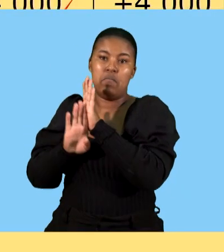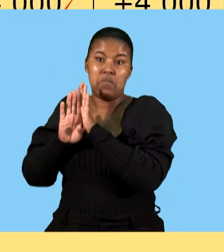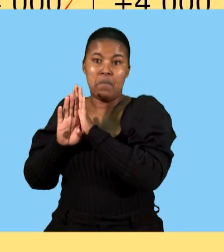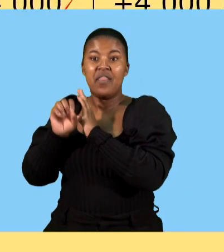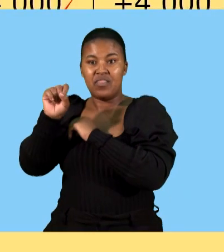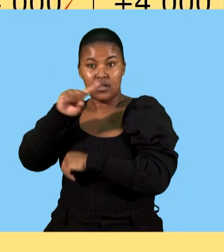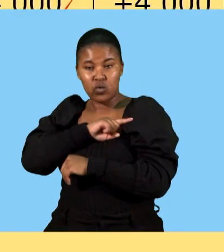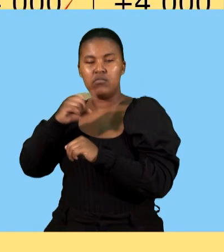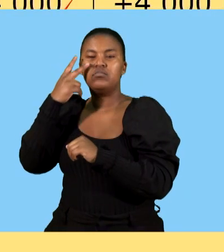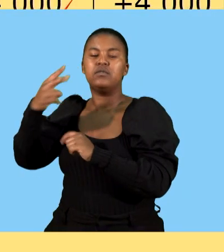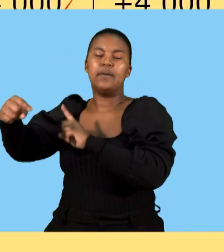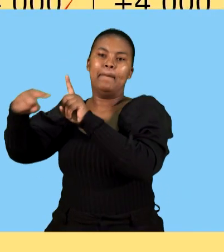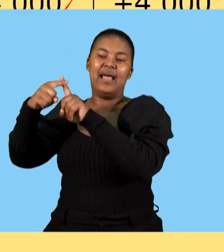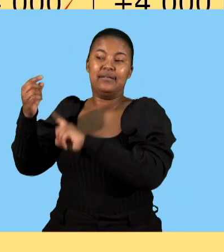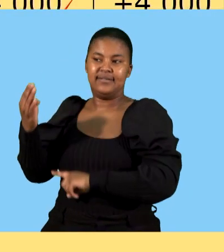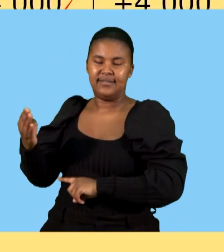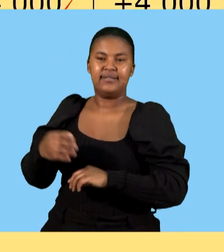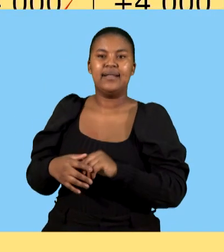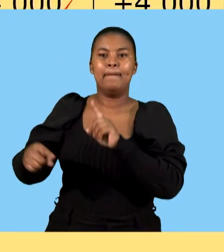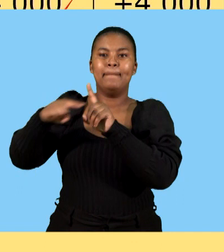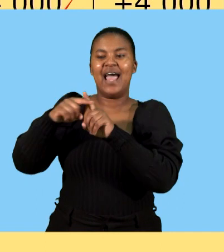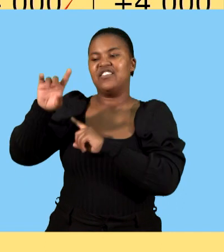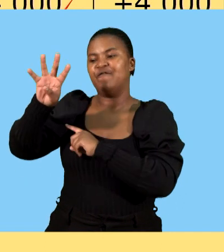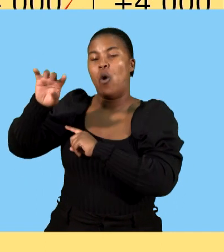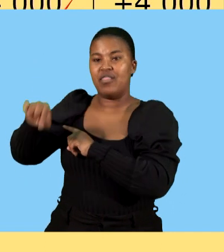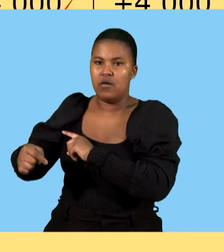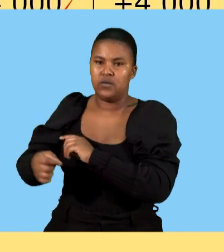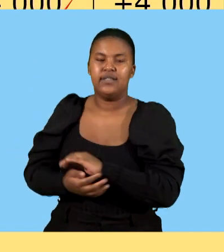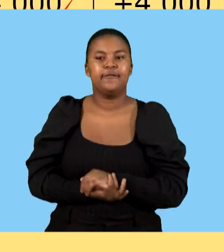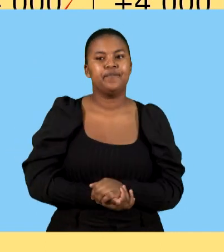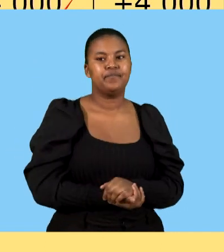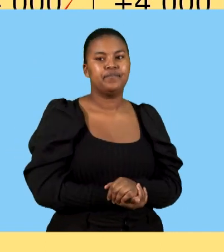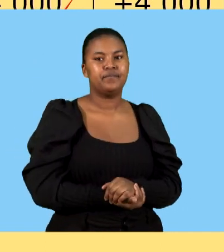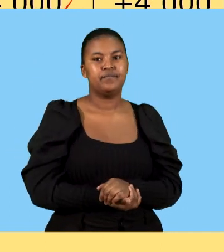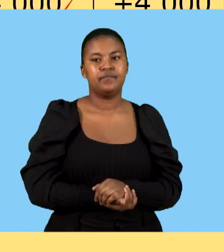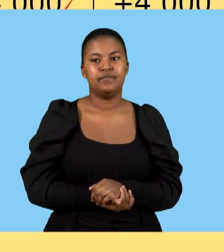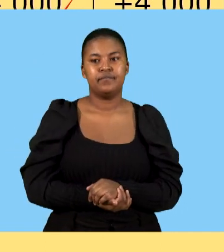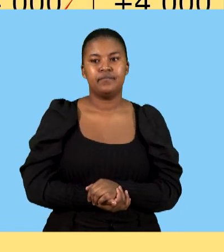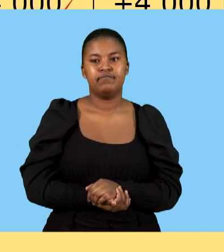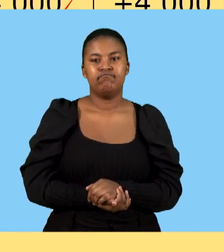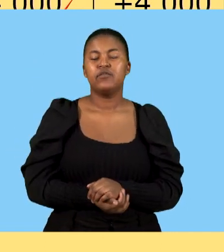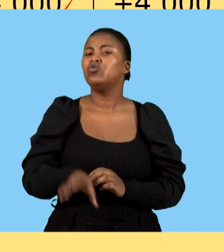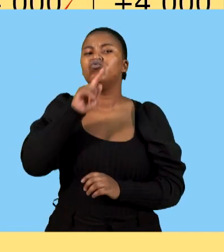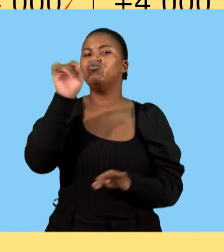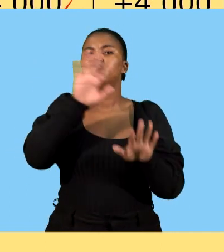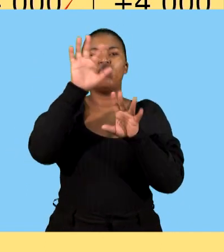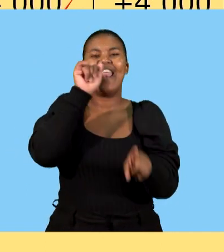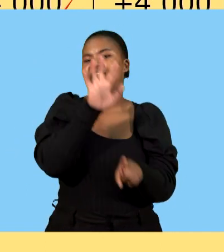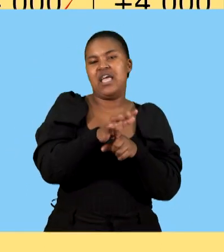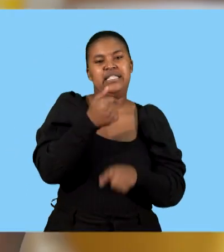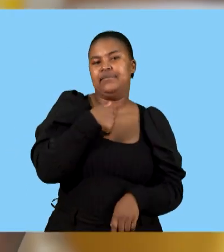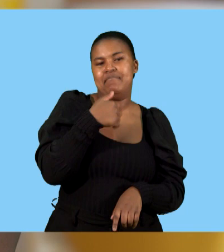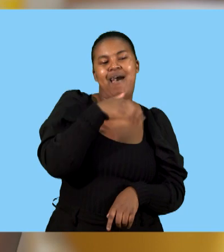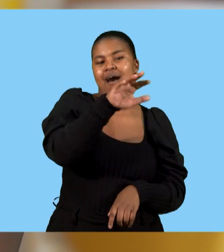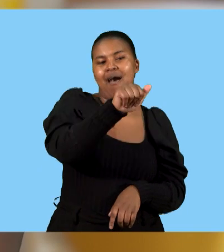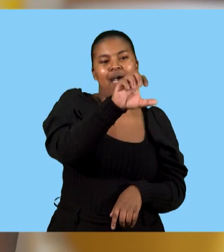plus on my liabilities, plus 4,000. It will not affect my assets because remember, I